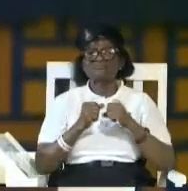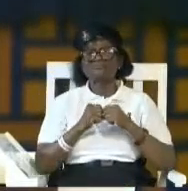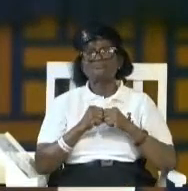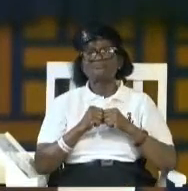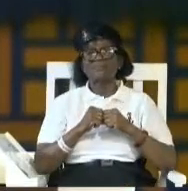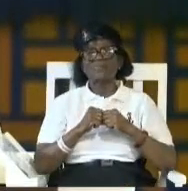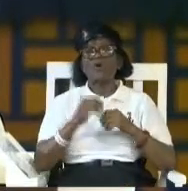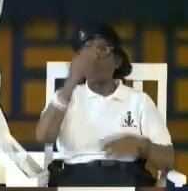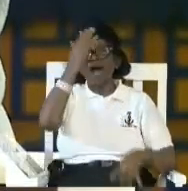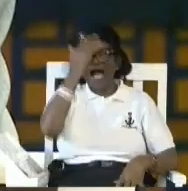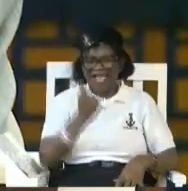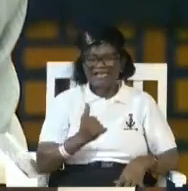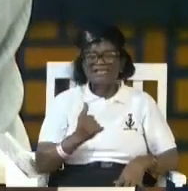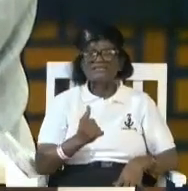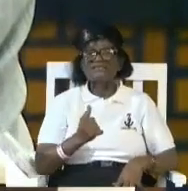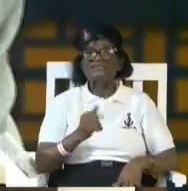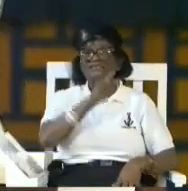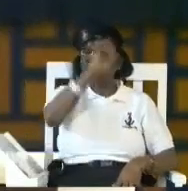Why?